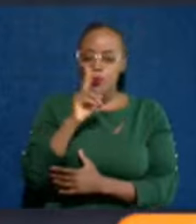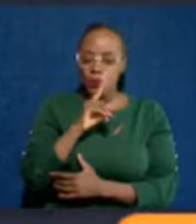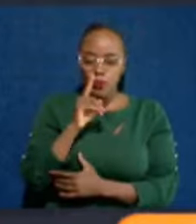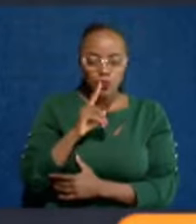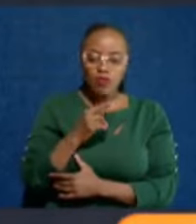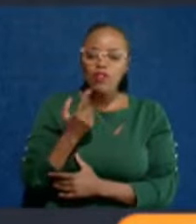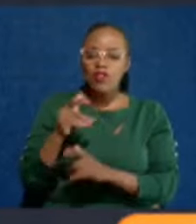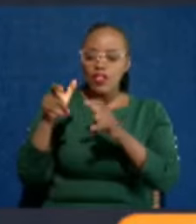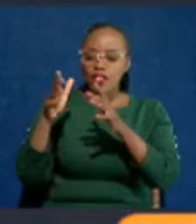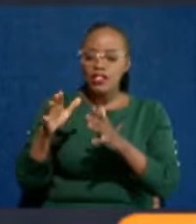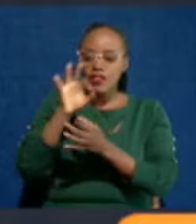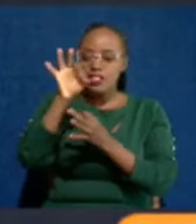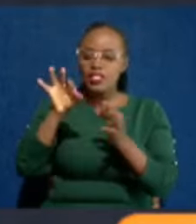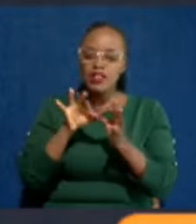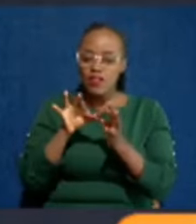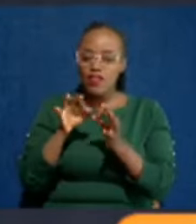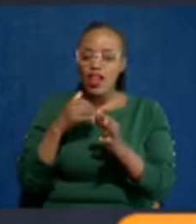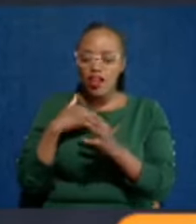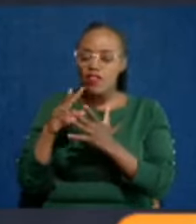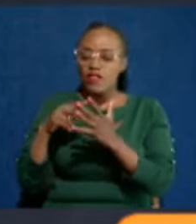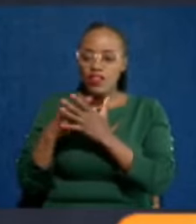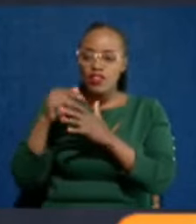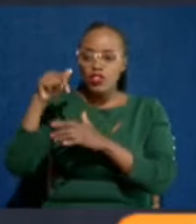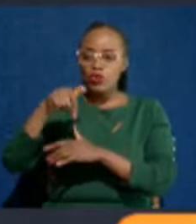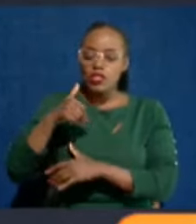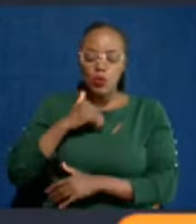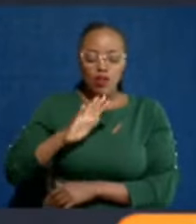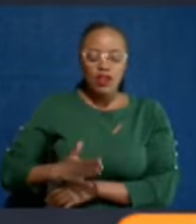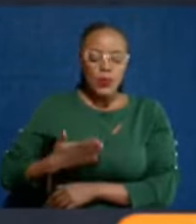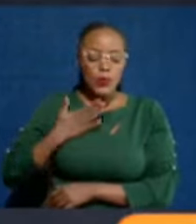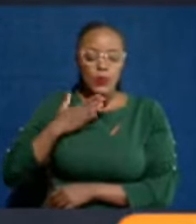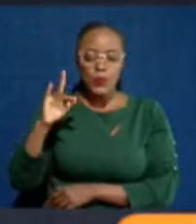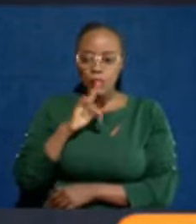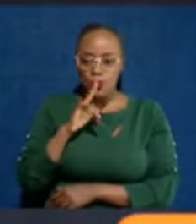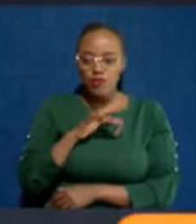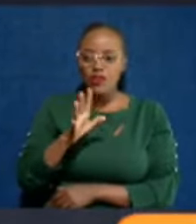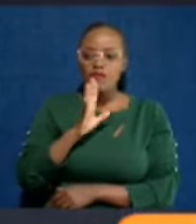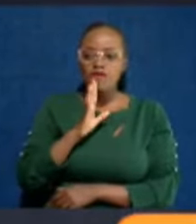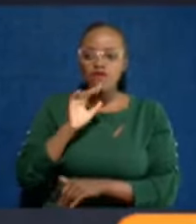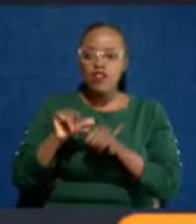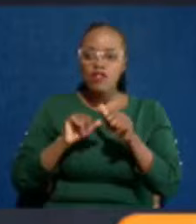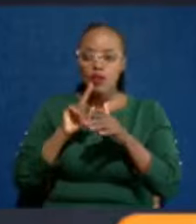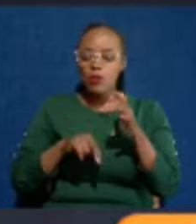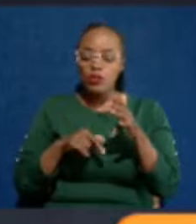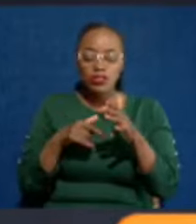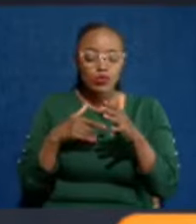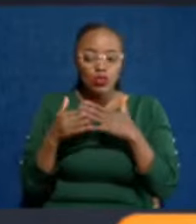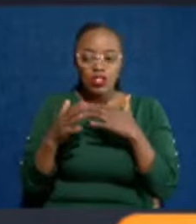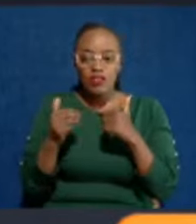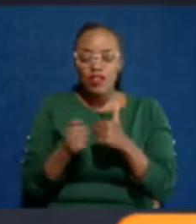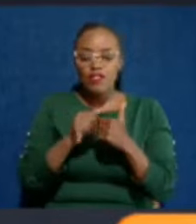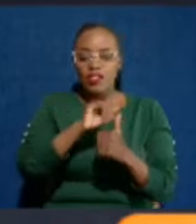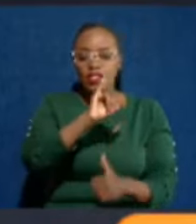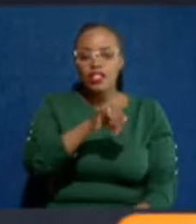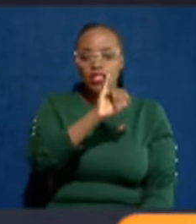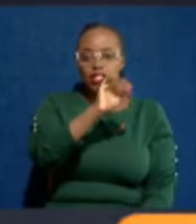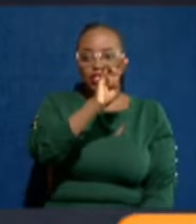on journalists, particularly today, were really, really ugly. And we can also talk about the events at Jimmy Wanjigi's